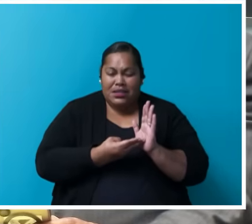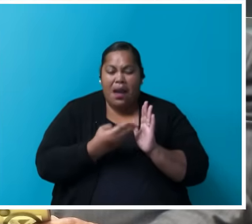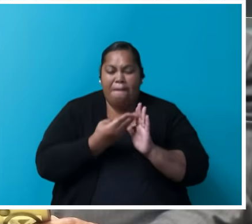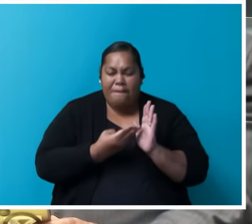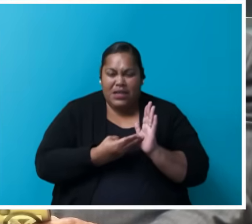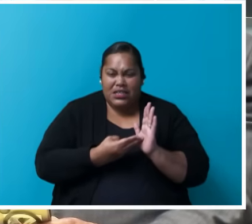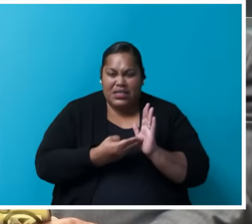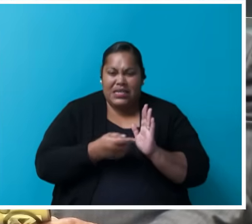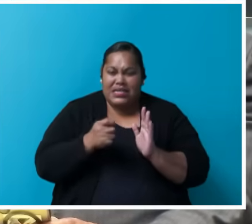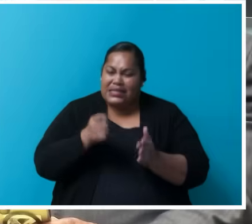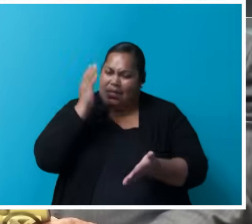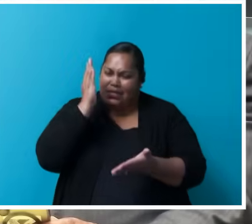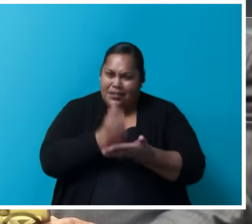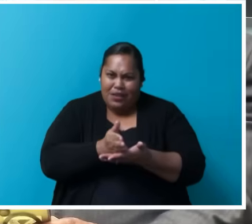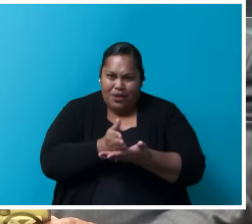a direct